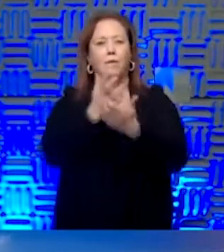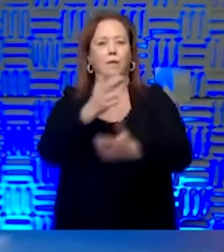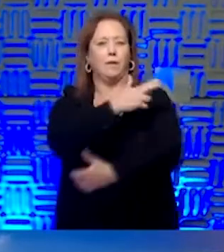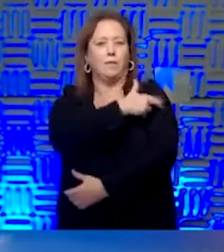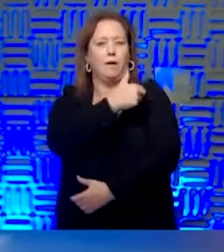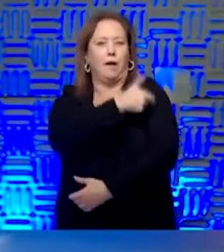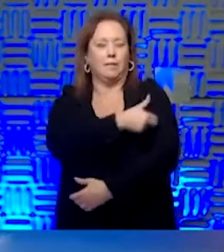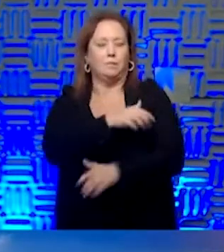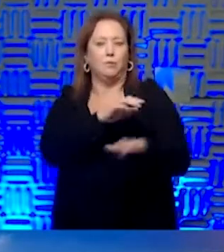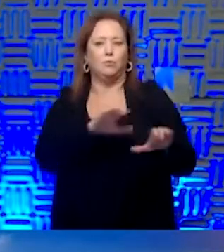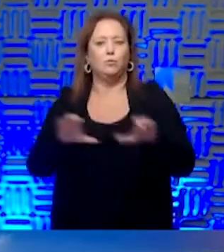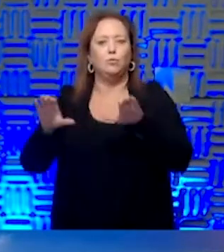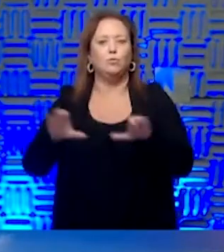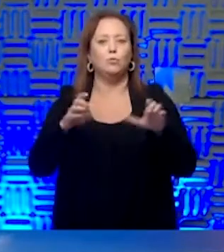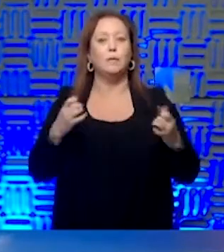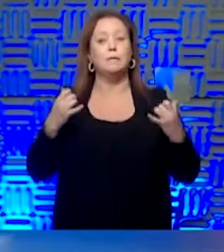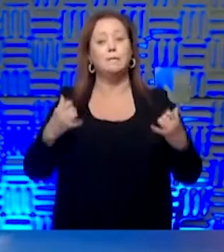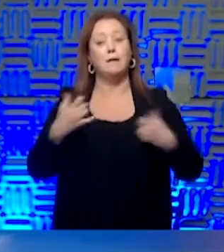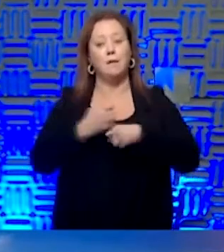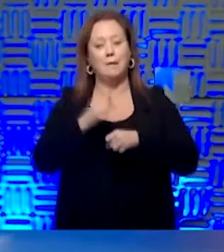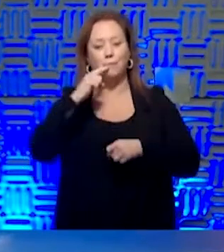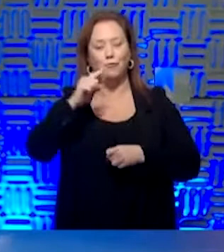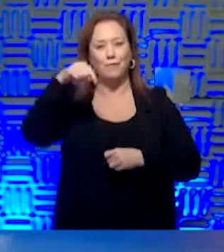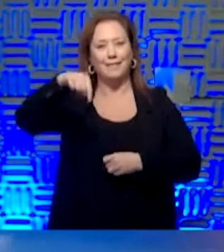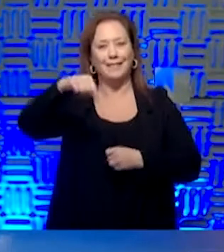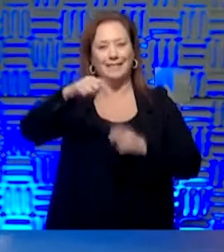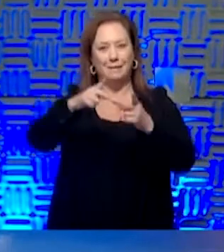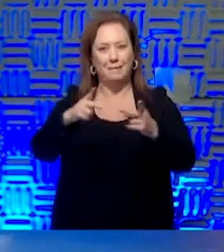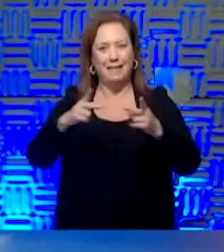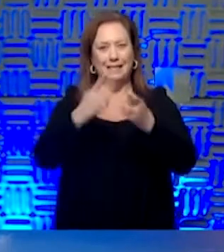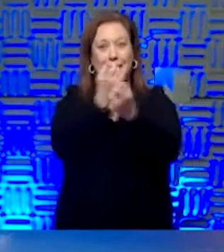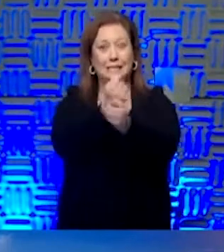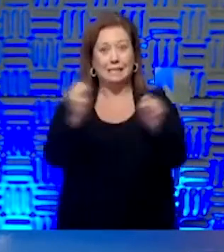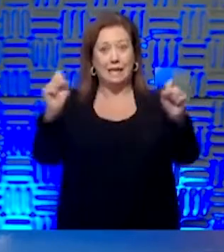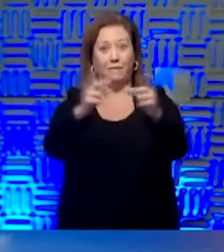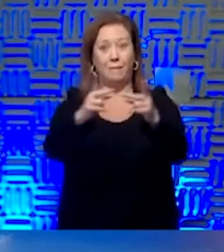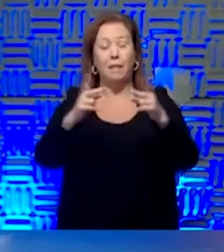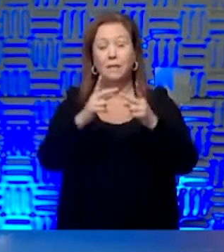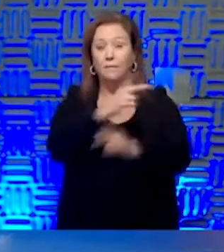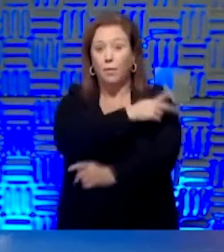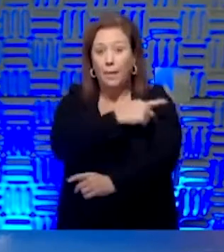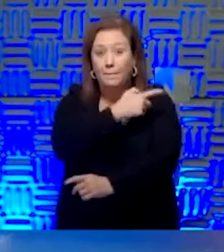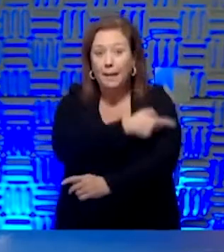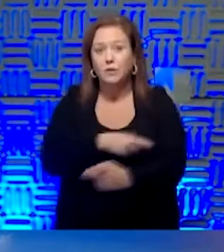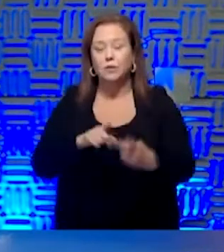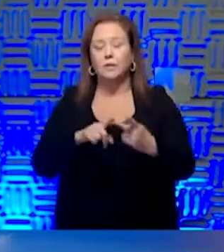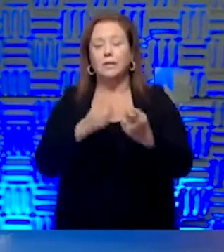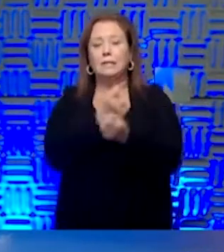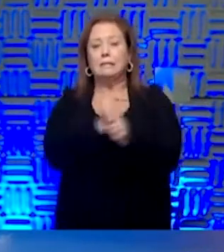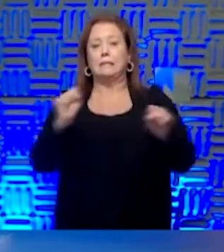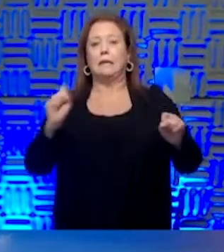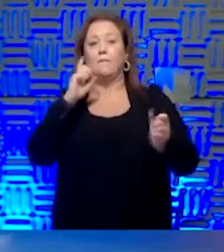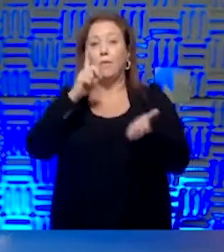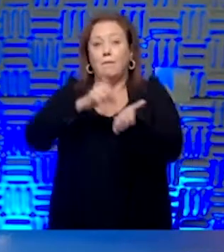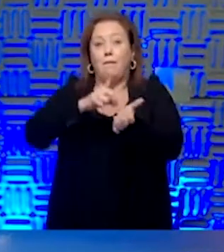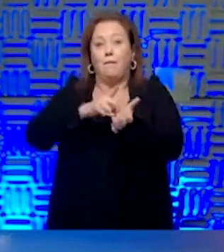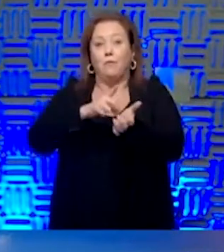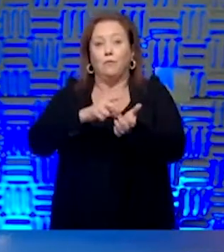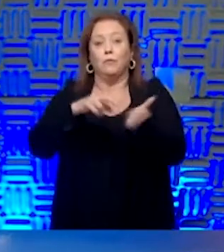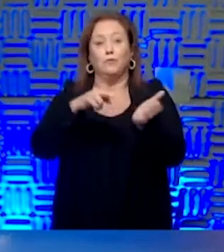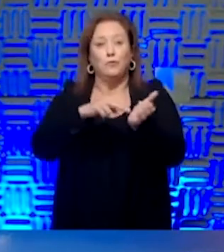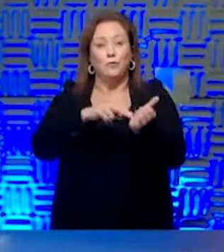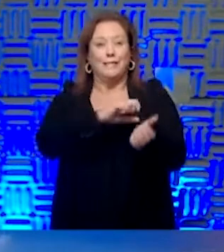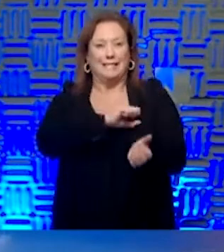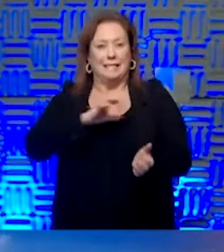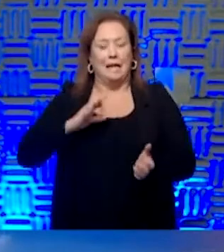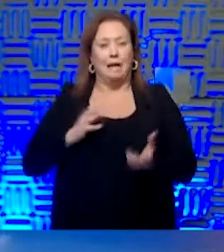hospital takes in order to make sure that this place is safe for the patients and for the providers who are here, so that